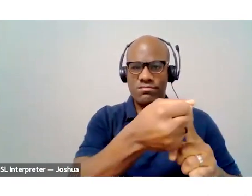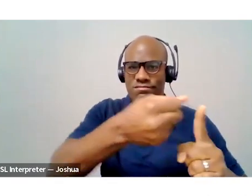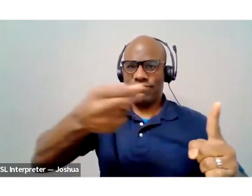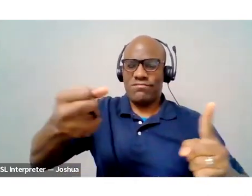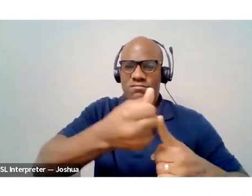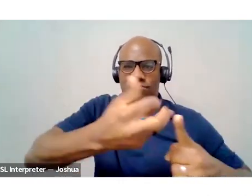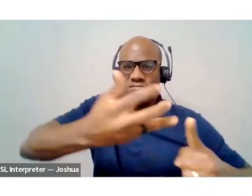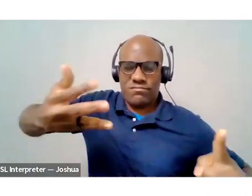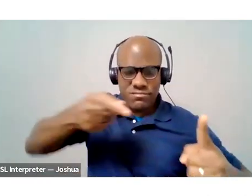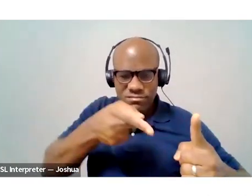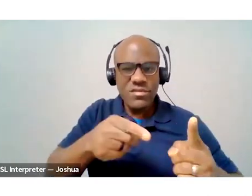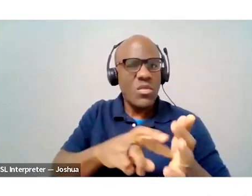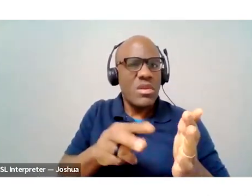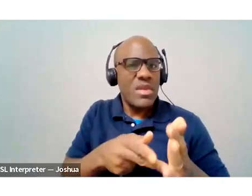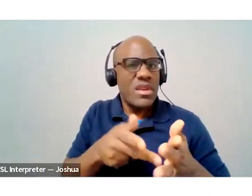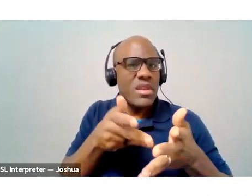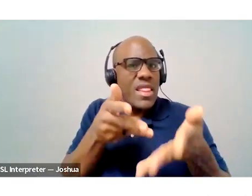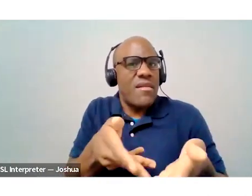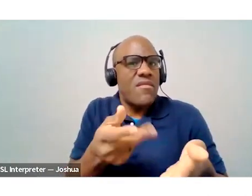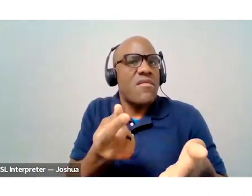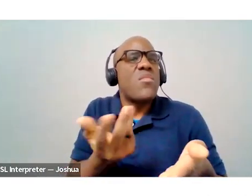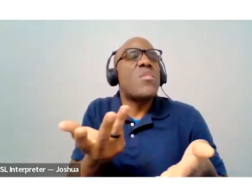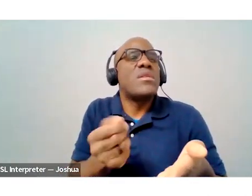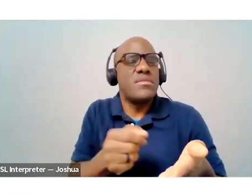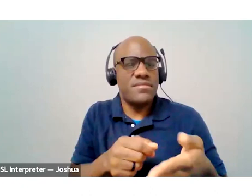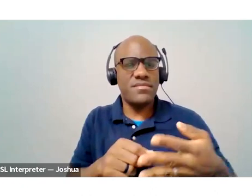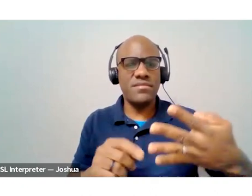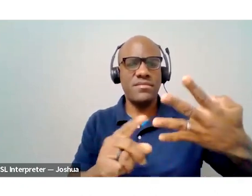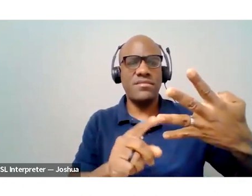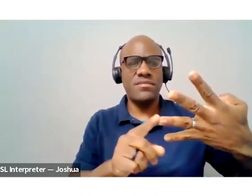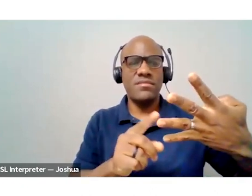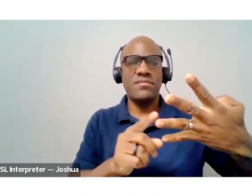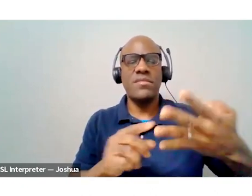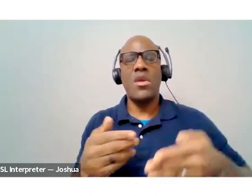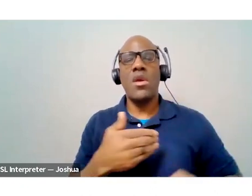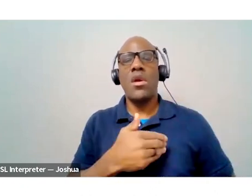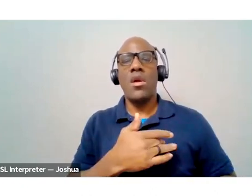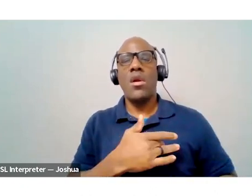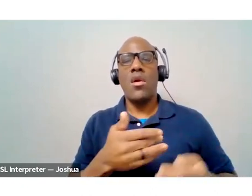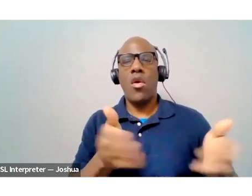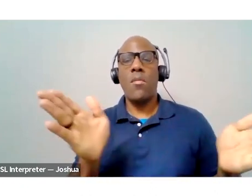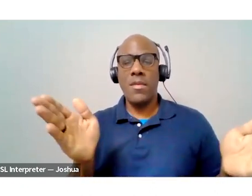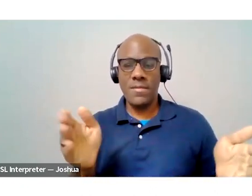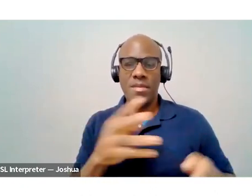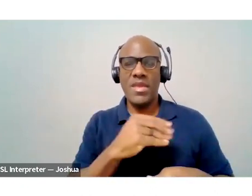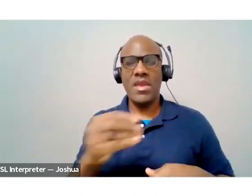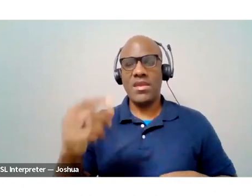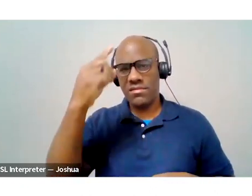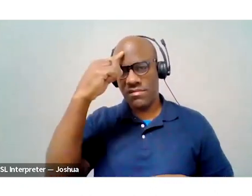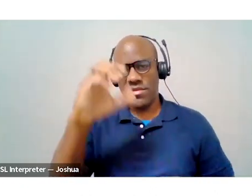heard about dual vision. This is what open heart critical mind is. And to also have open-ended definitions that are flexible and